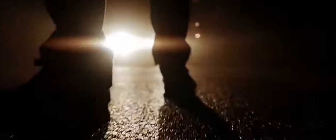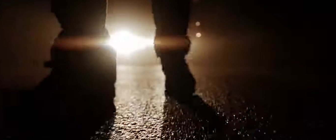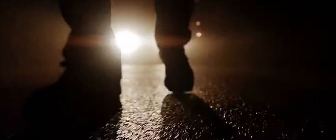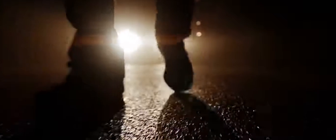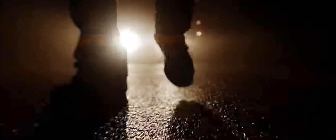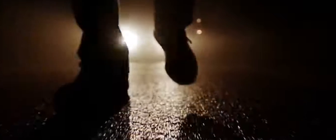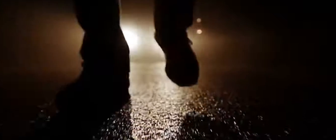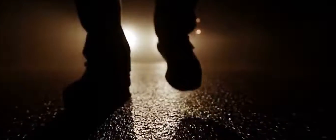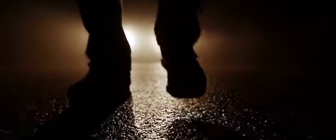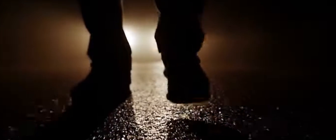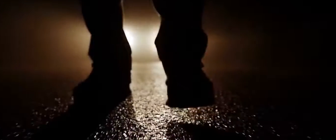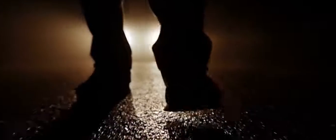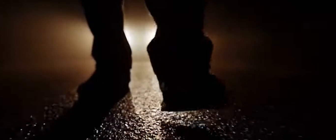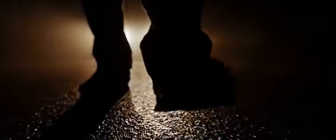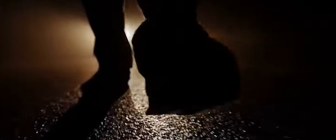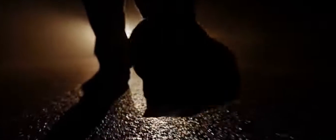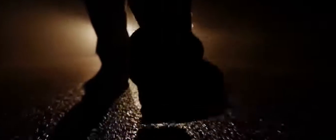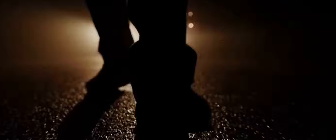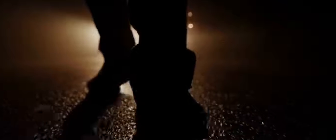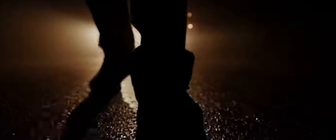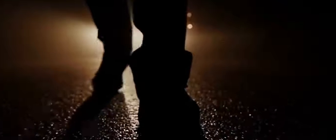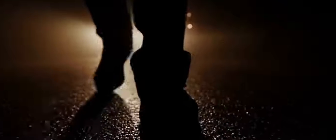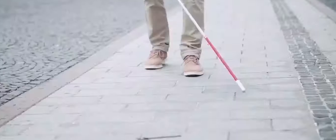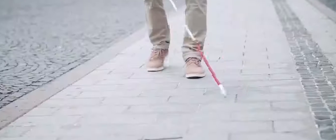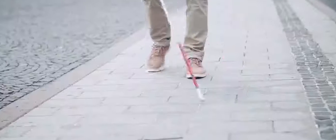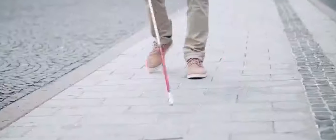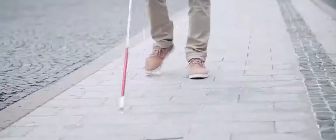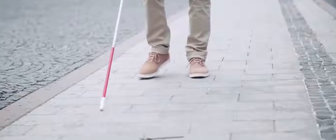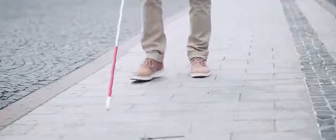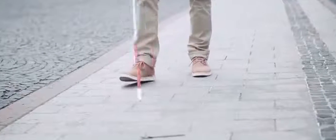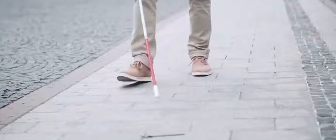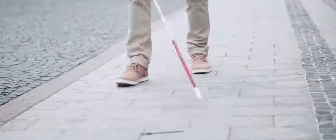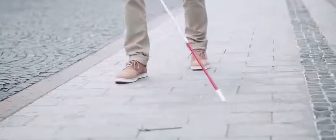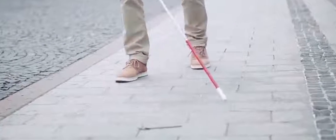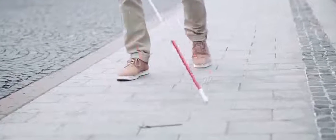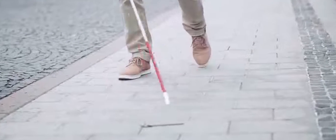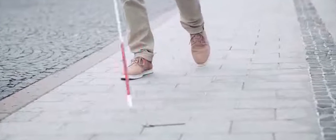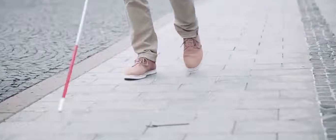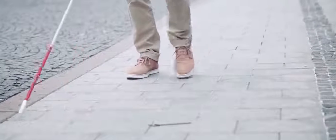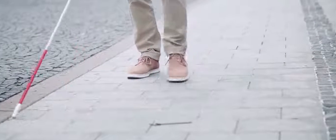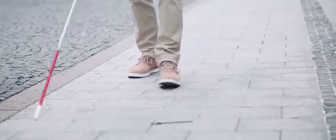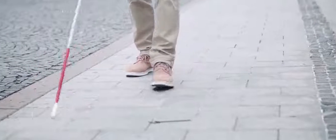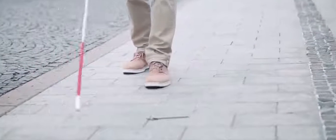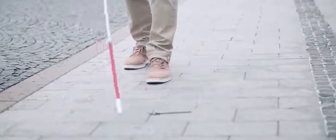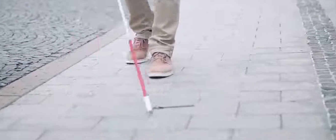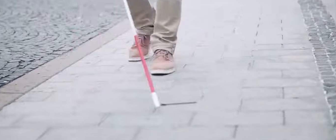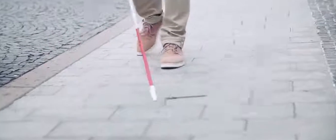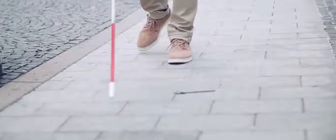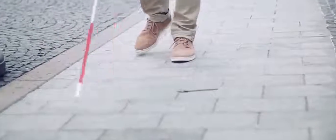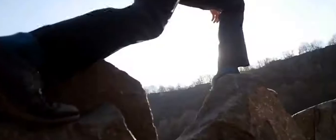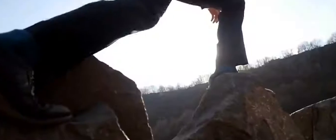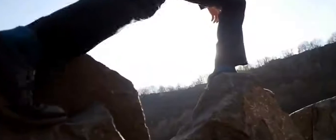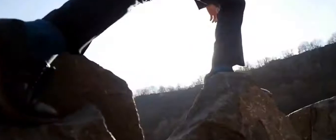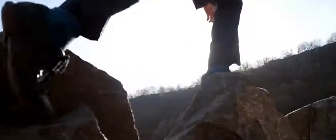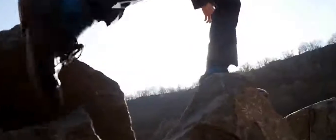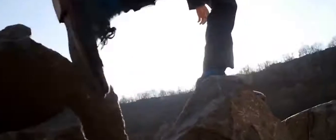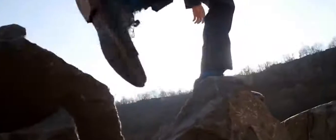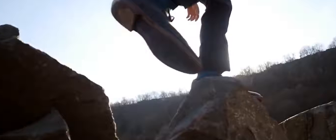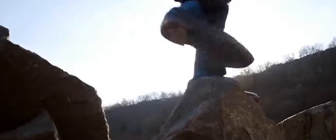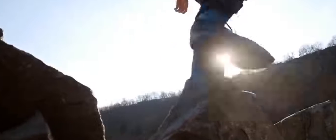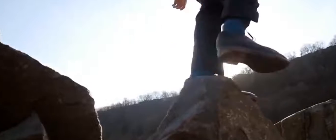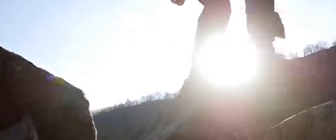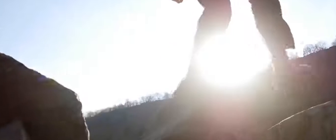their faith in God. And Word of Faith, Church of Jesus Christ, we are faith walkers. And no matter what comes against